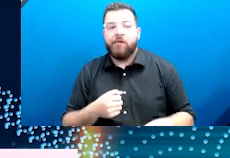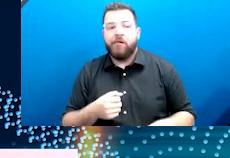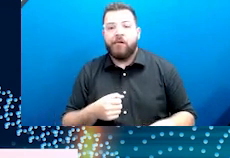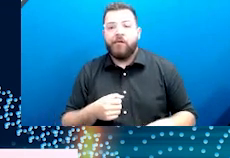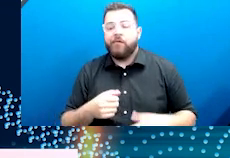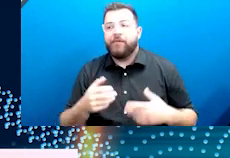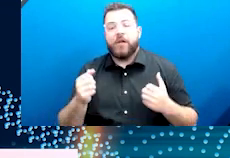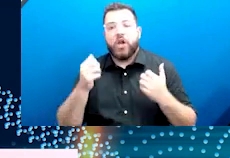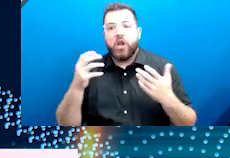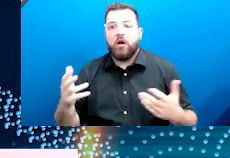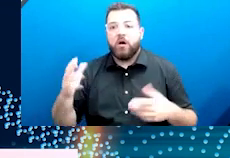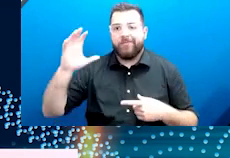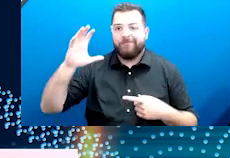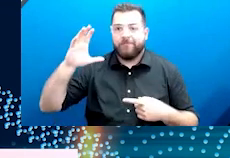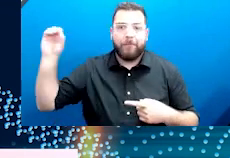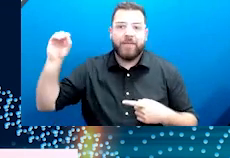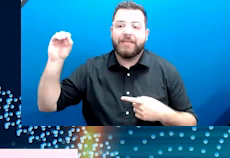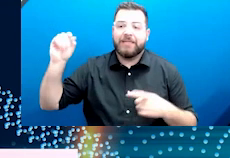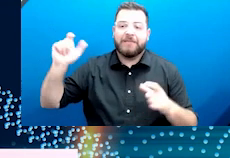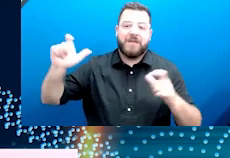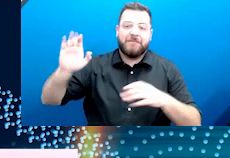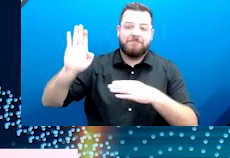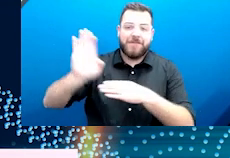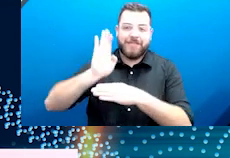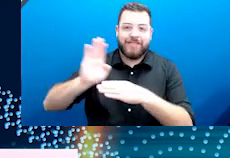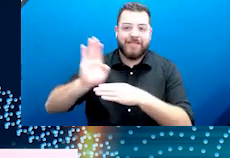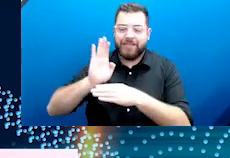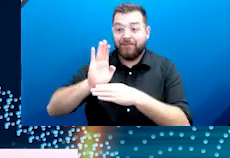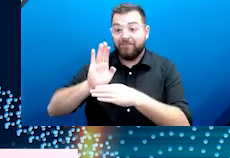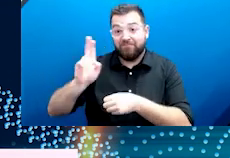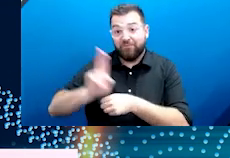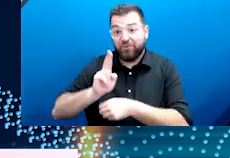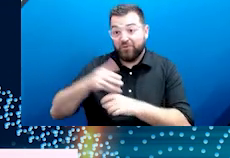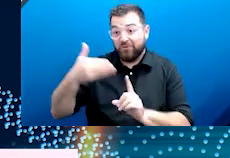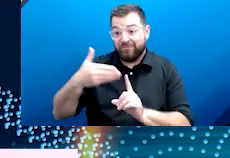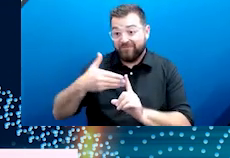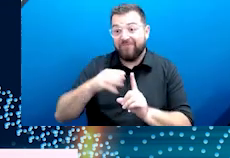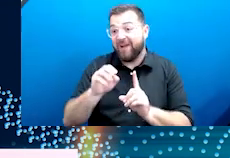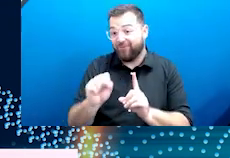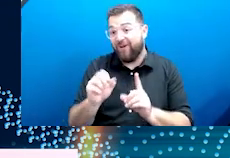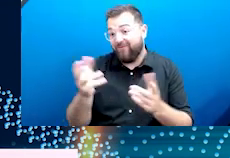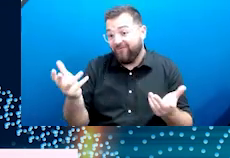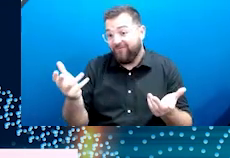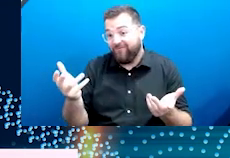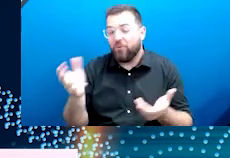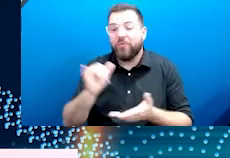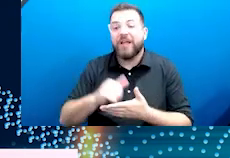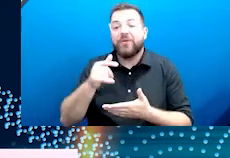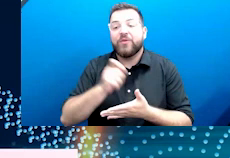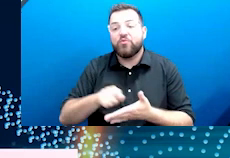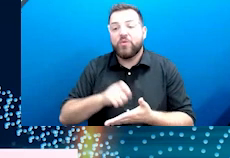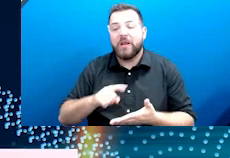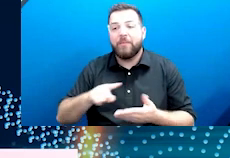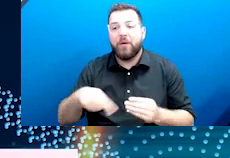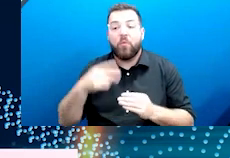of corporations, big businesses use Microsoft, and this is what they had written about why they released this. It